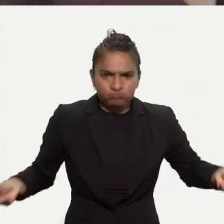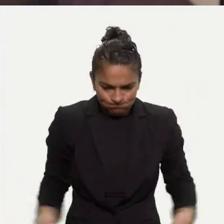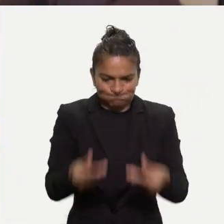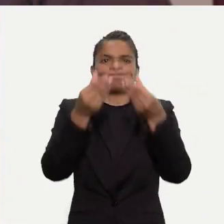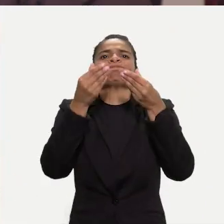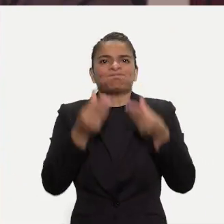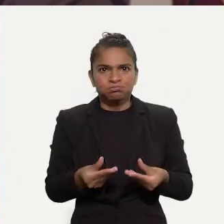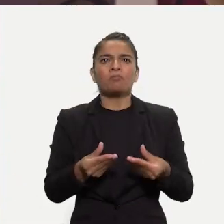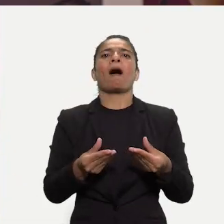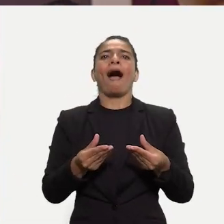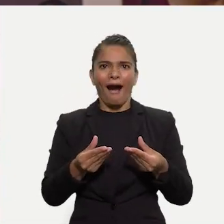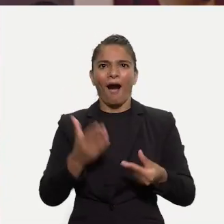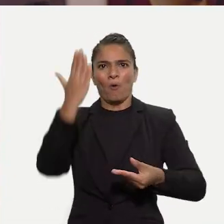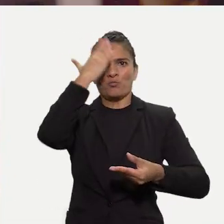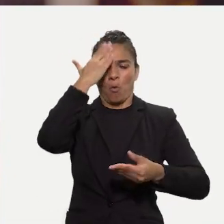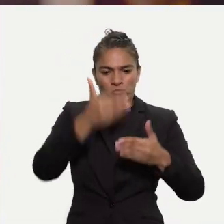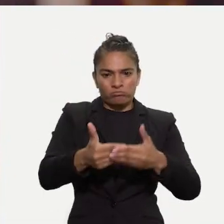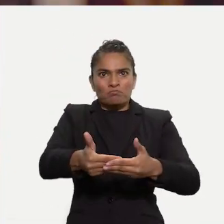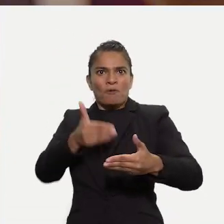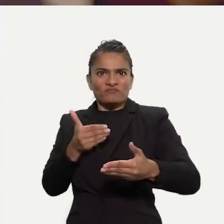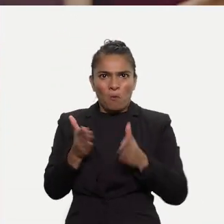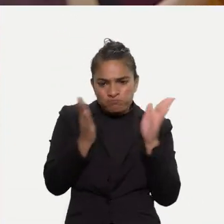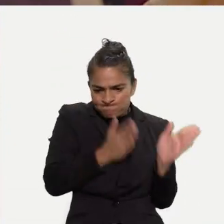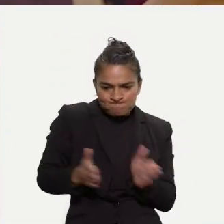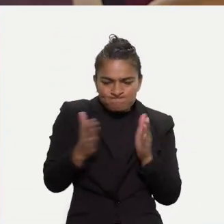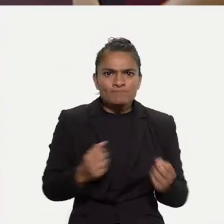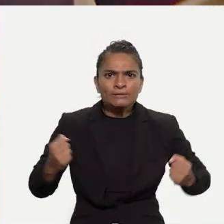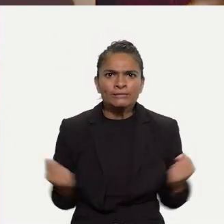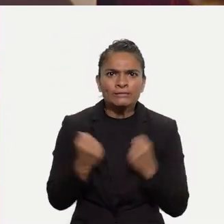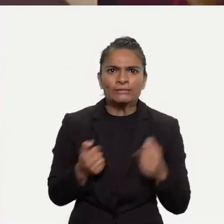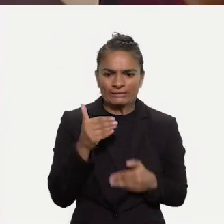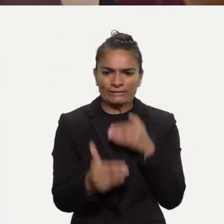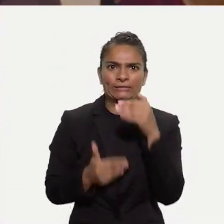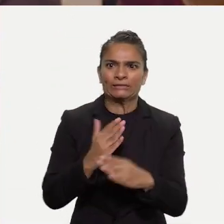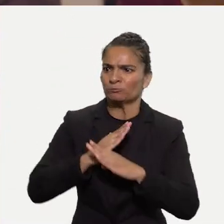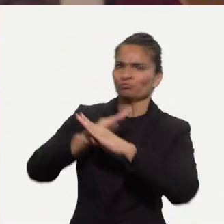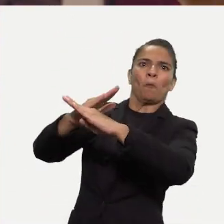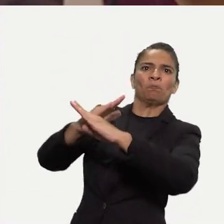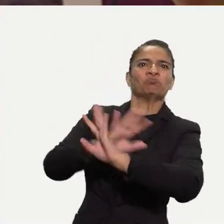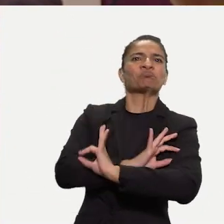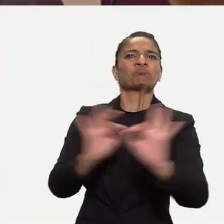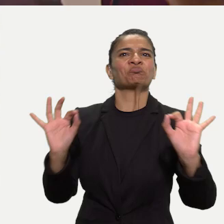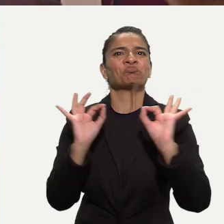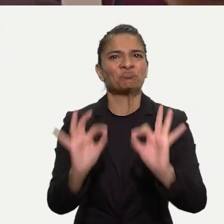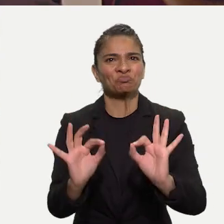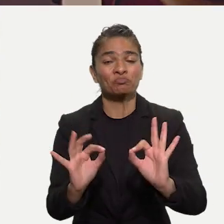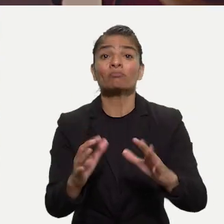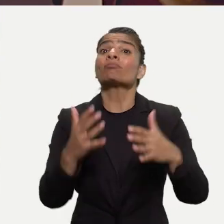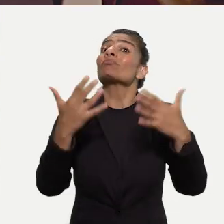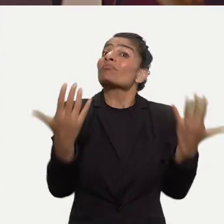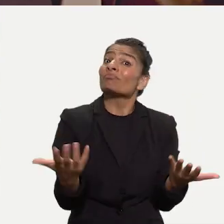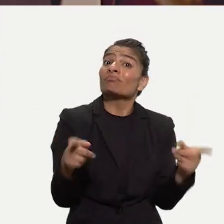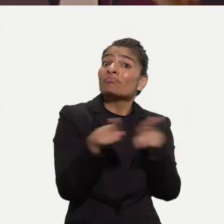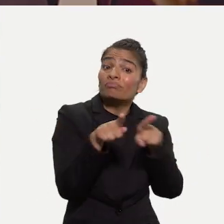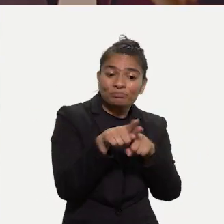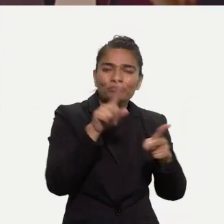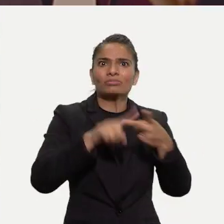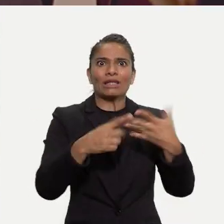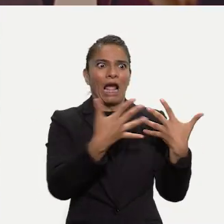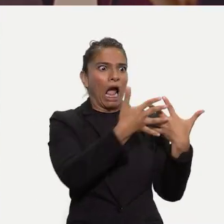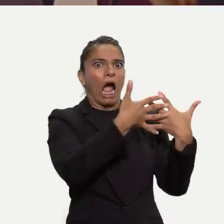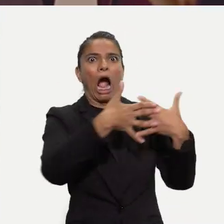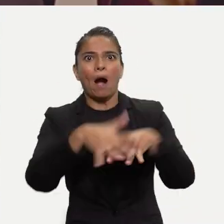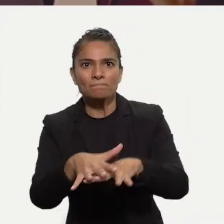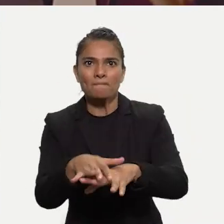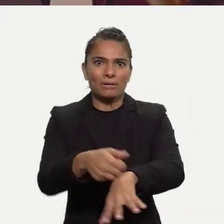governments to be able to take these international frameworks and contextualize them in a way that they can actually undertake specific actions